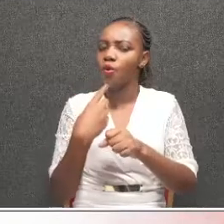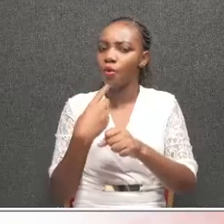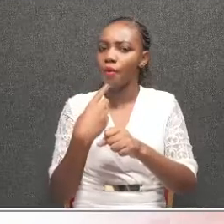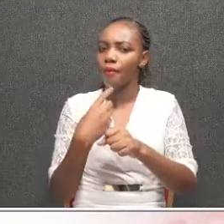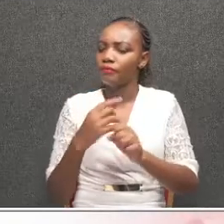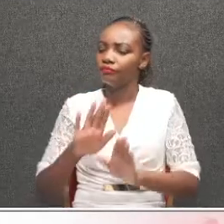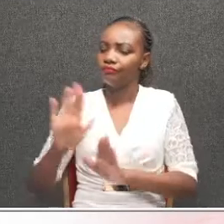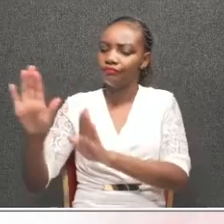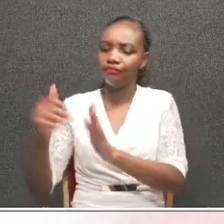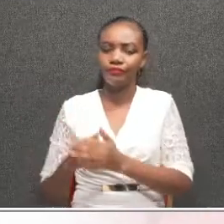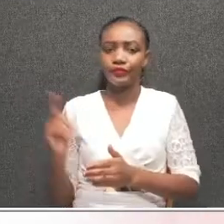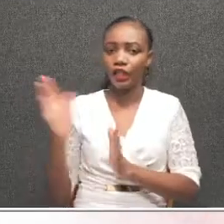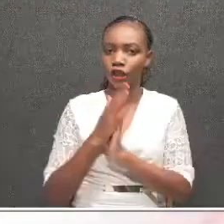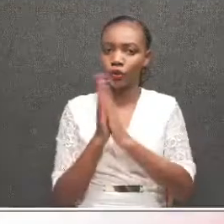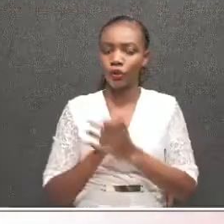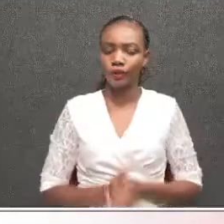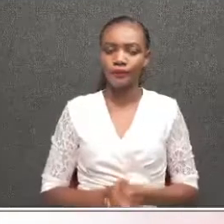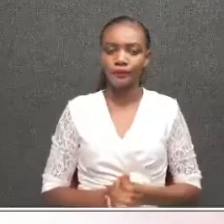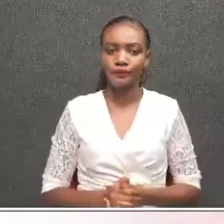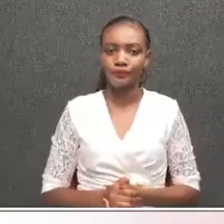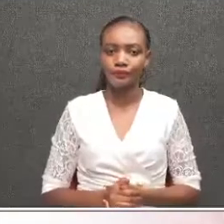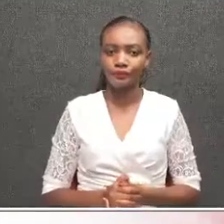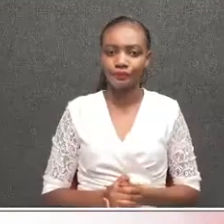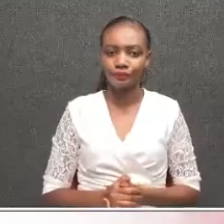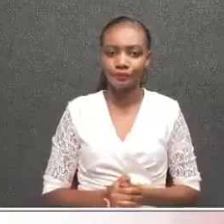off. Moses Saleh reports.